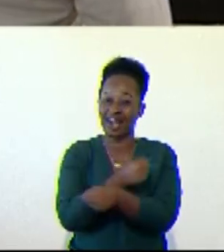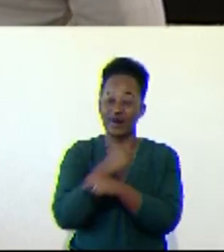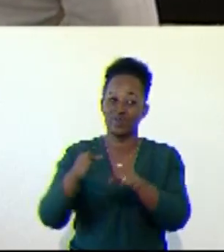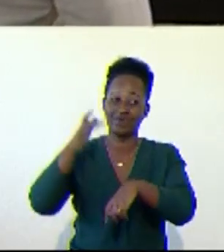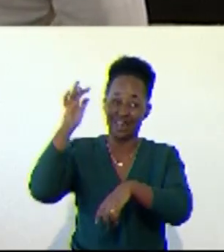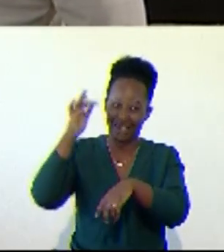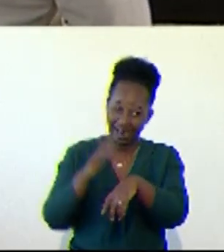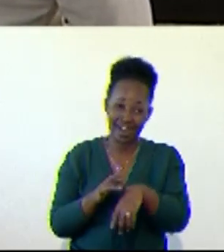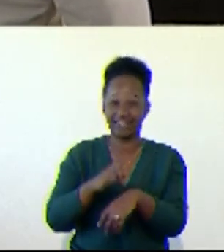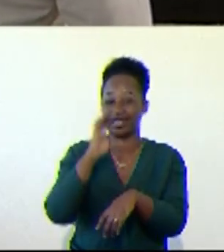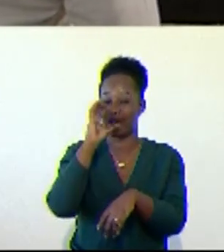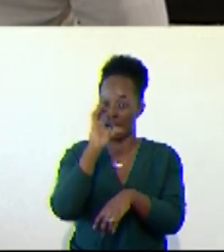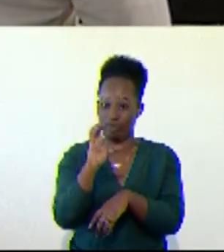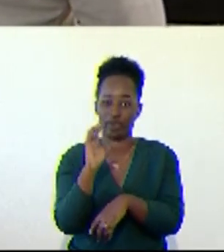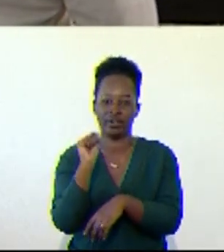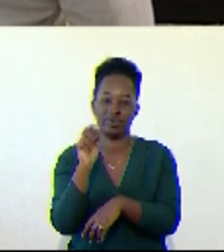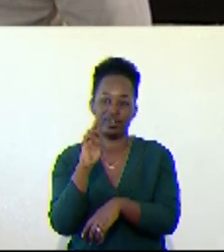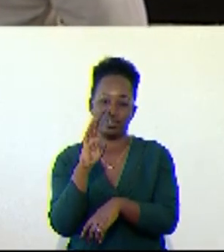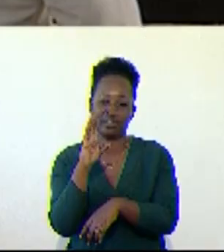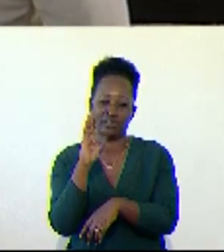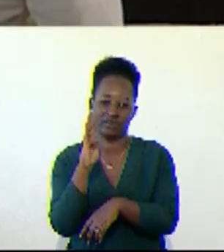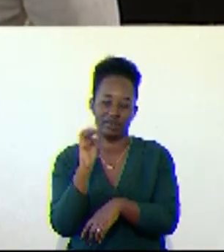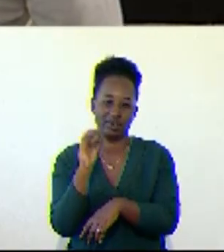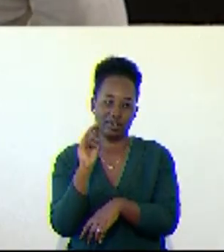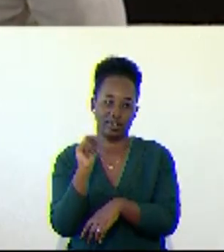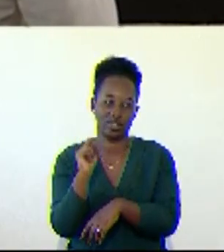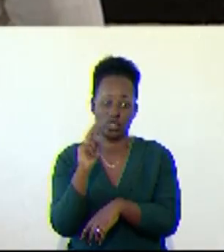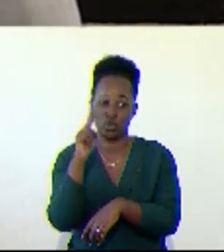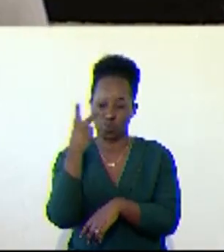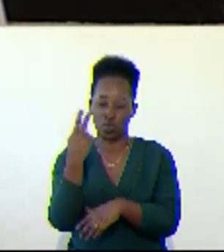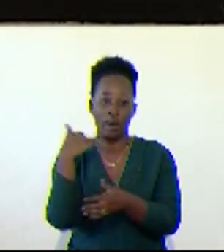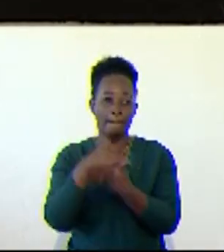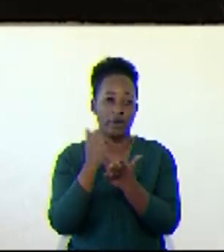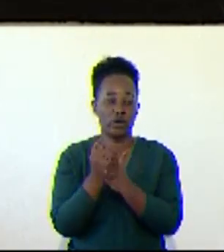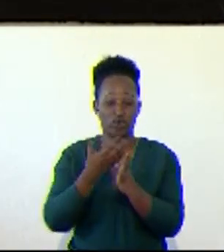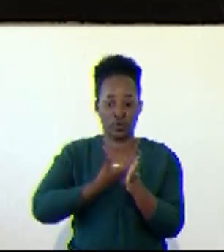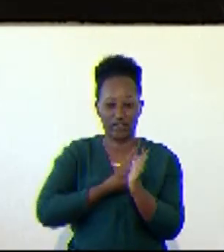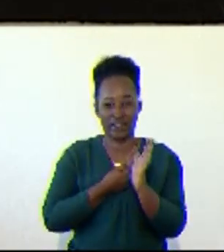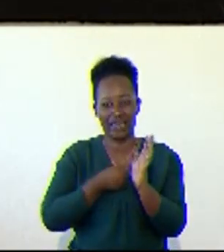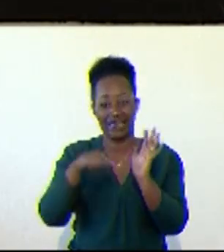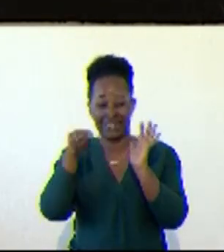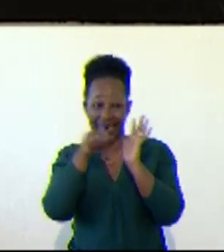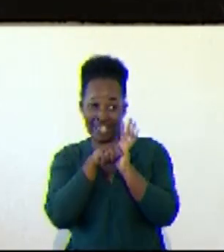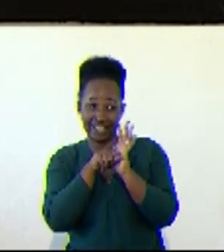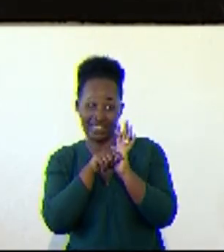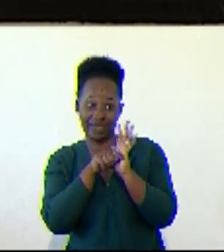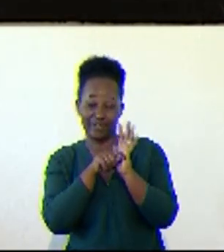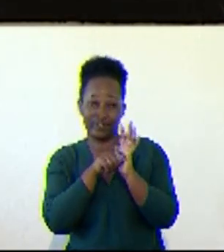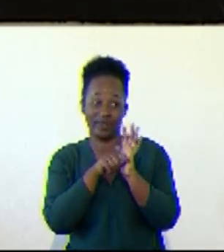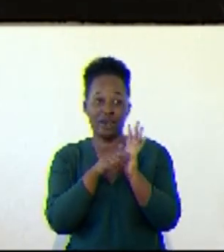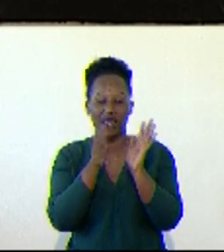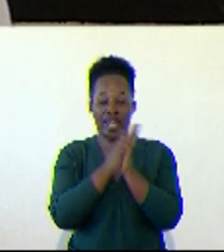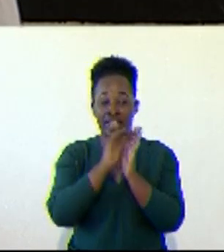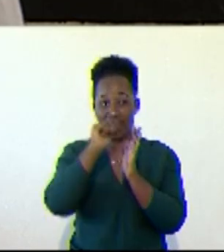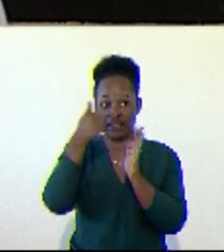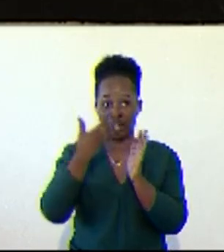the carbon-carbon double bond because here we have a high density of negative charges. This one is also negative,